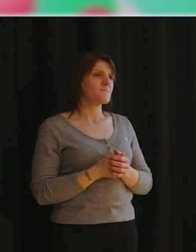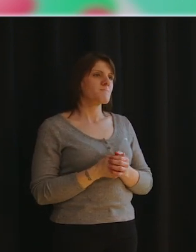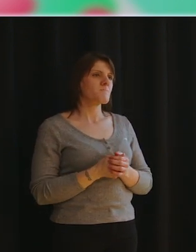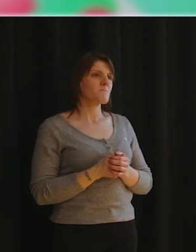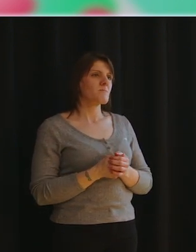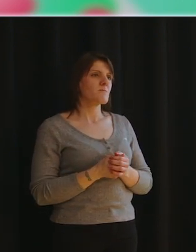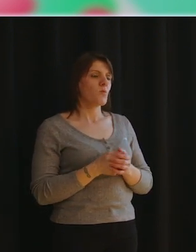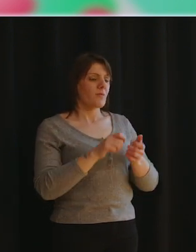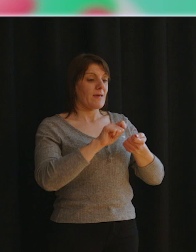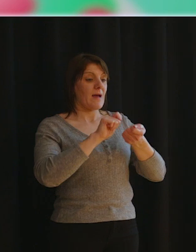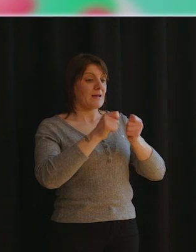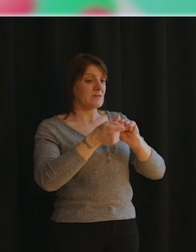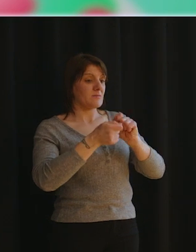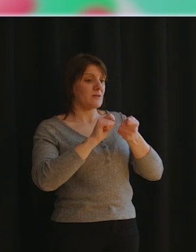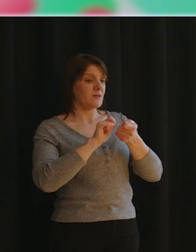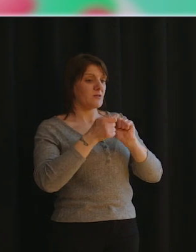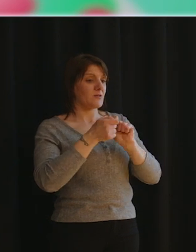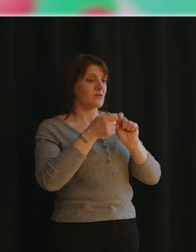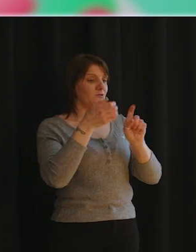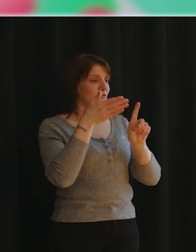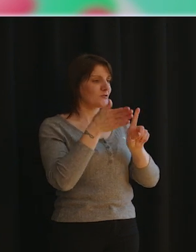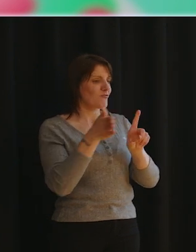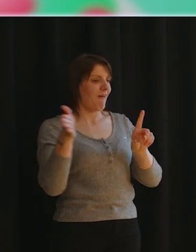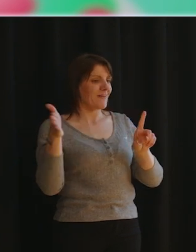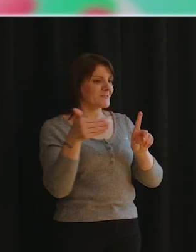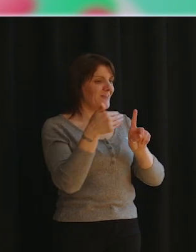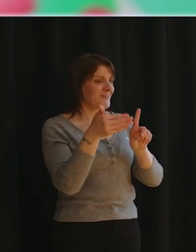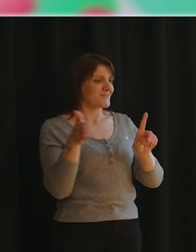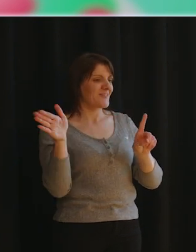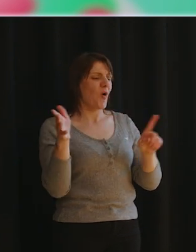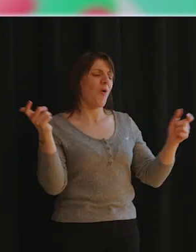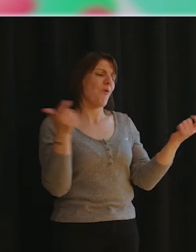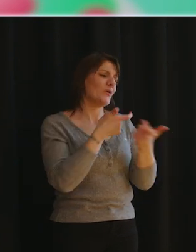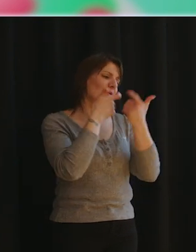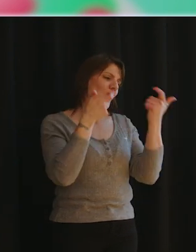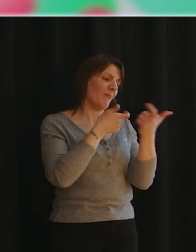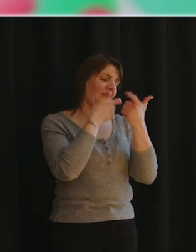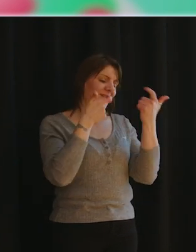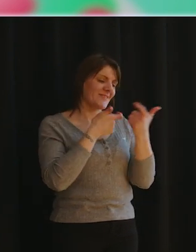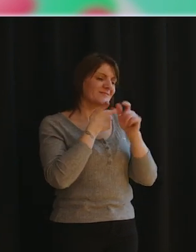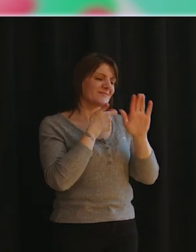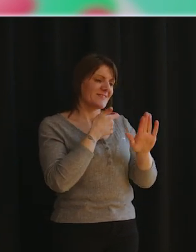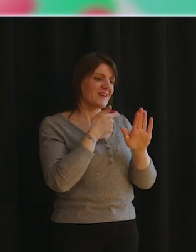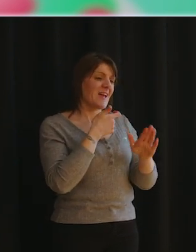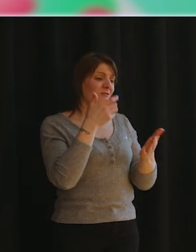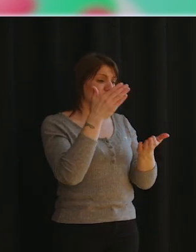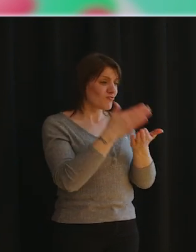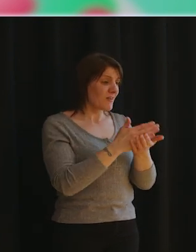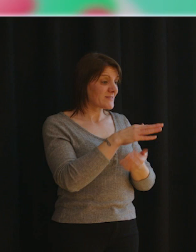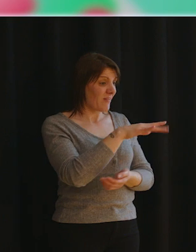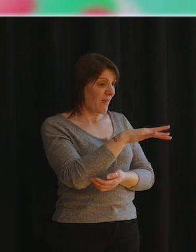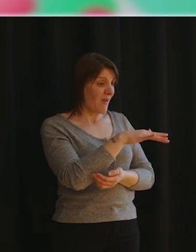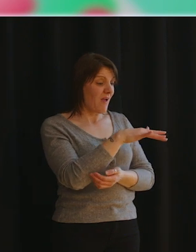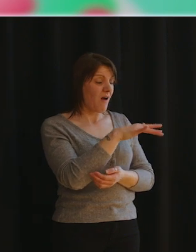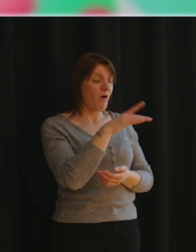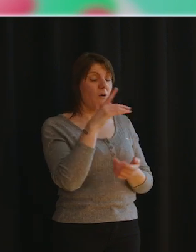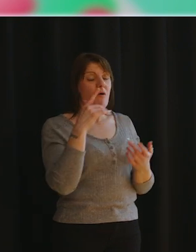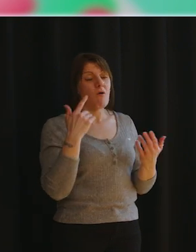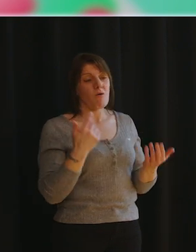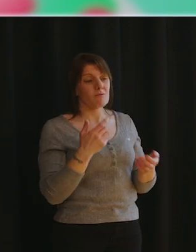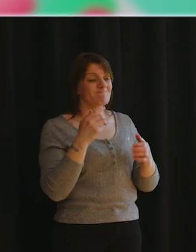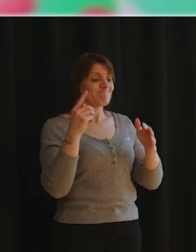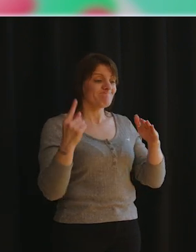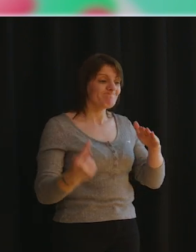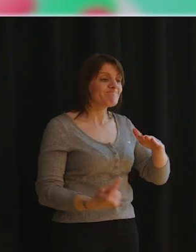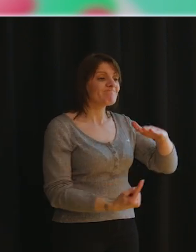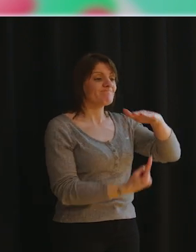with the adaptation, distraction and humour, if that trust is there, is absolutely